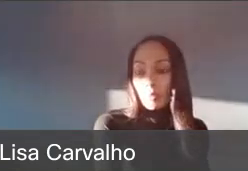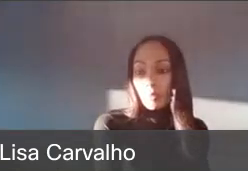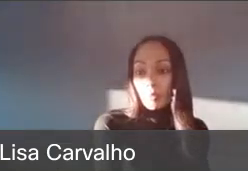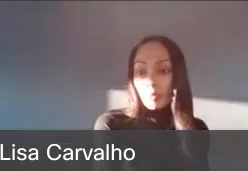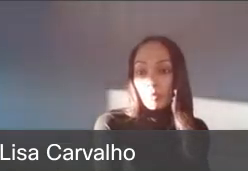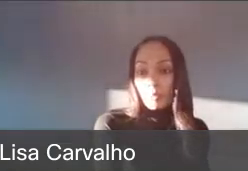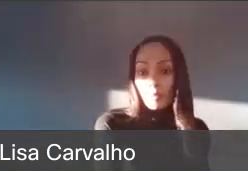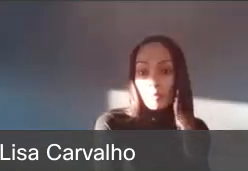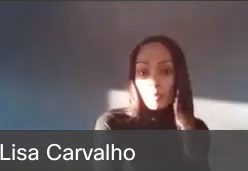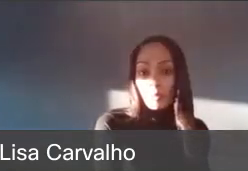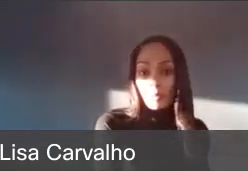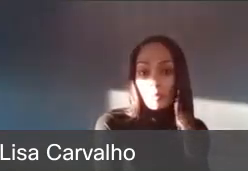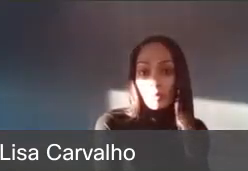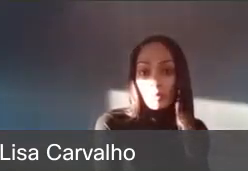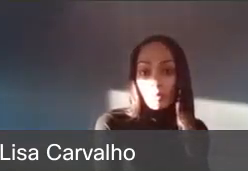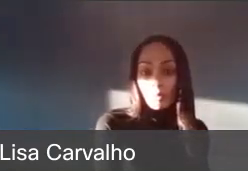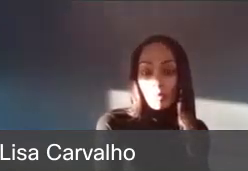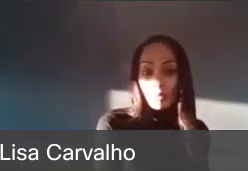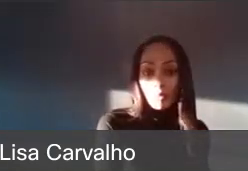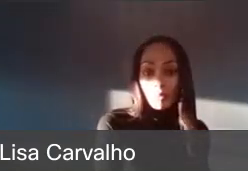How do you feel when Janice is saying this to you?